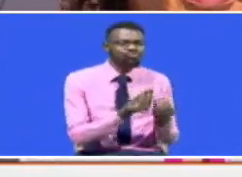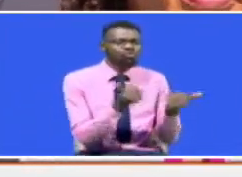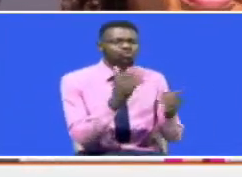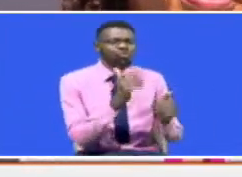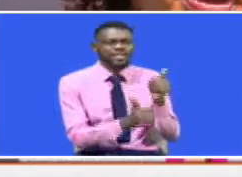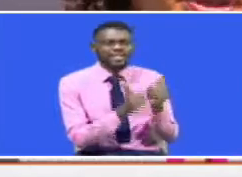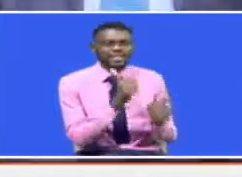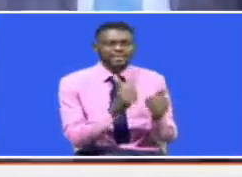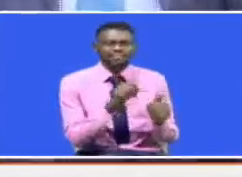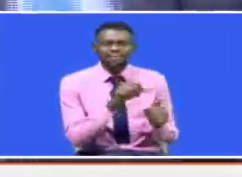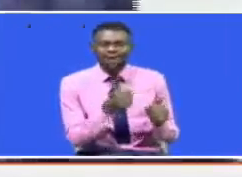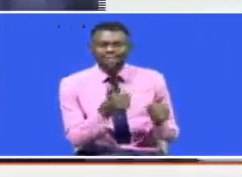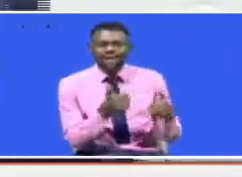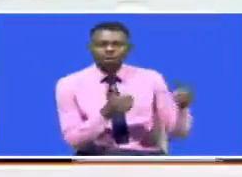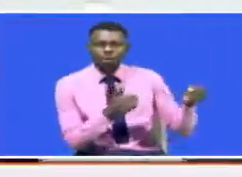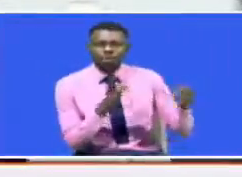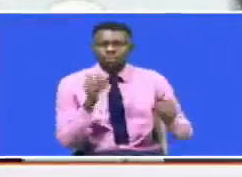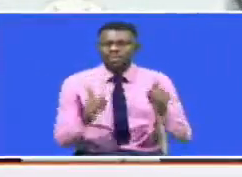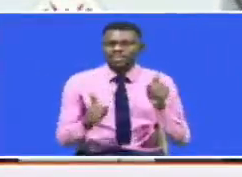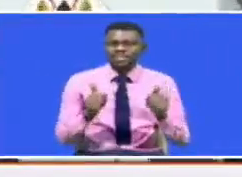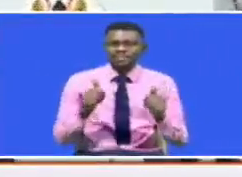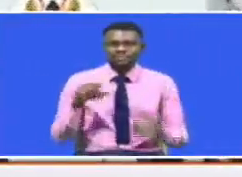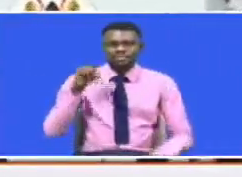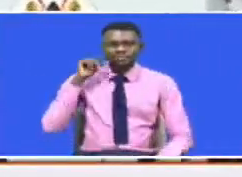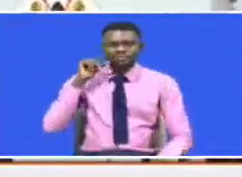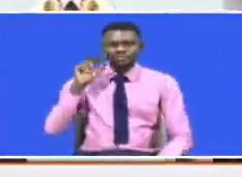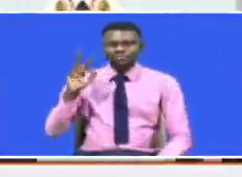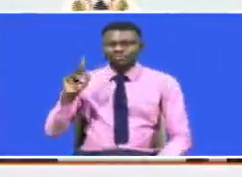to be disregarded. Grace Nganga, KTN News,